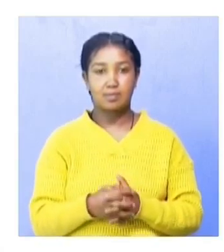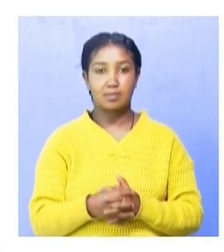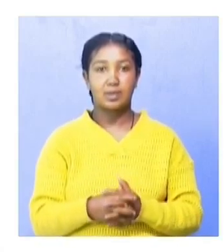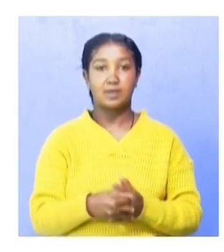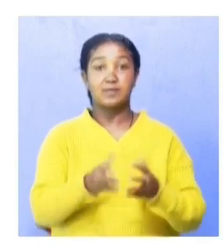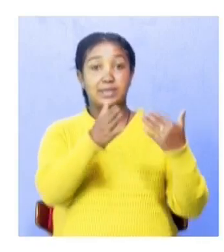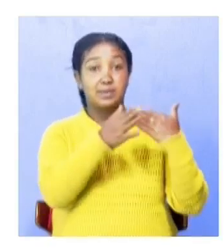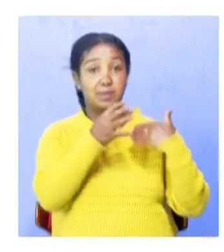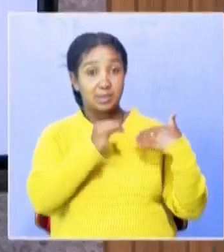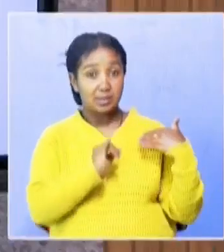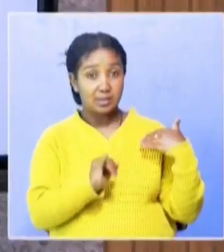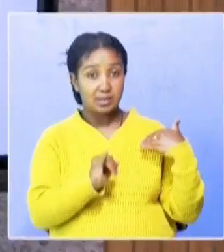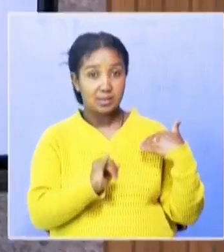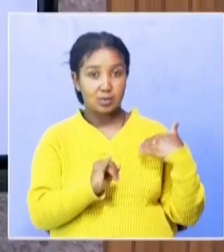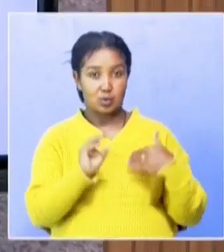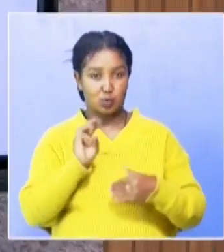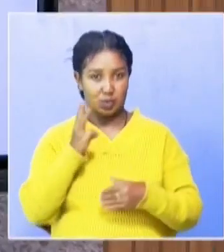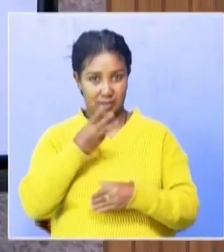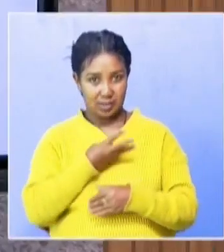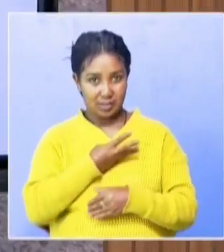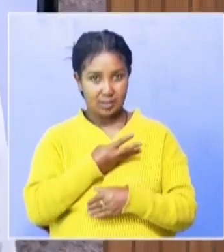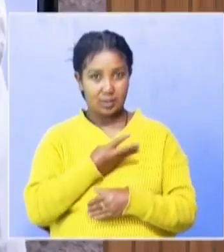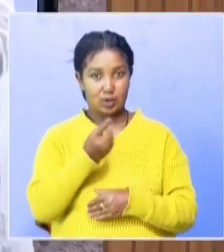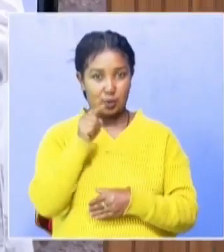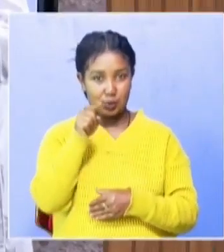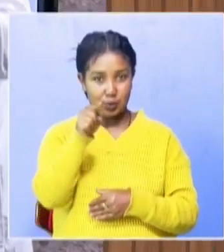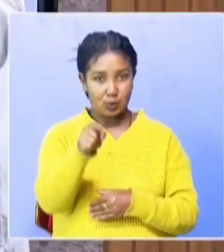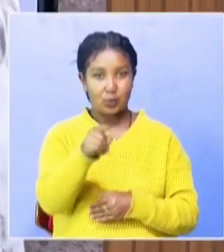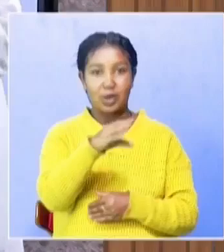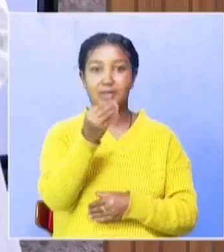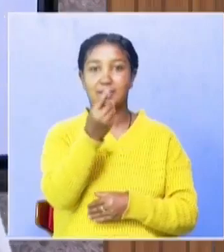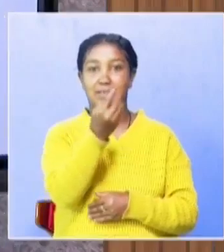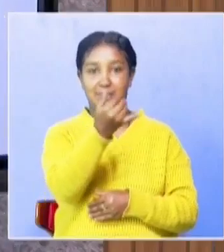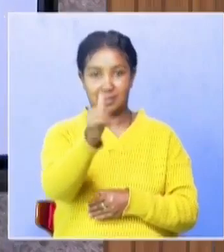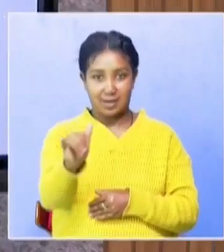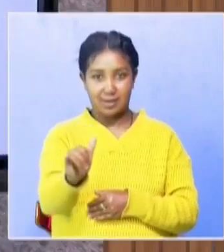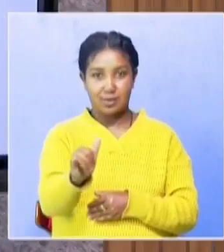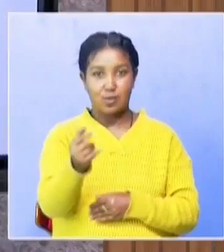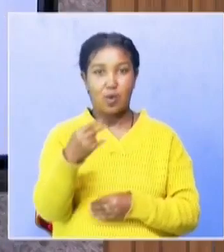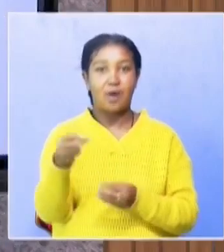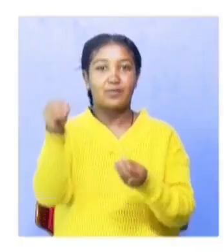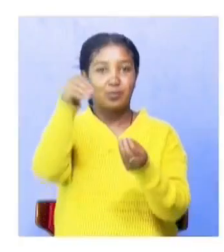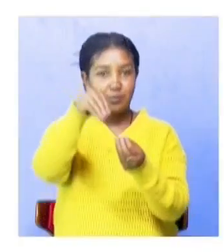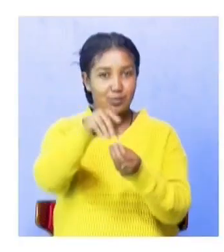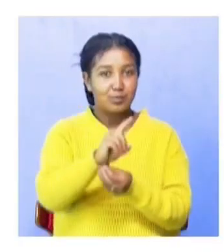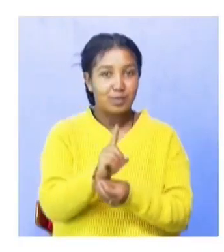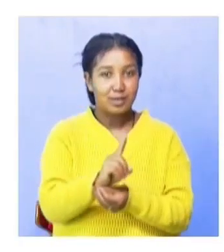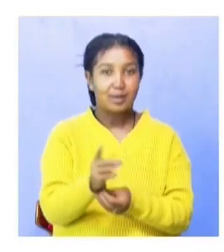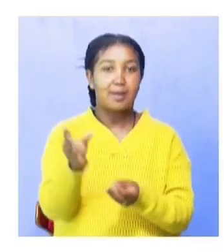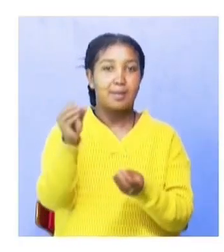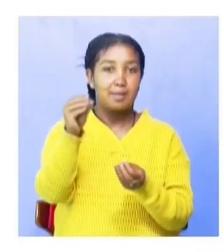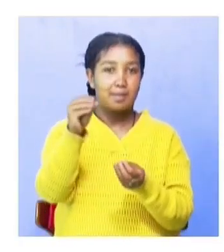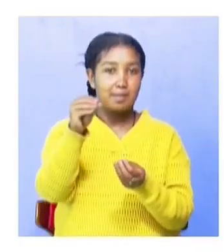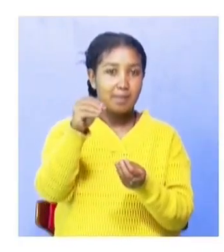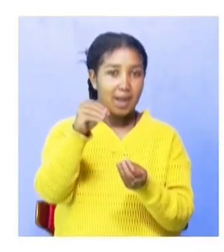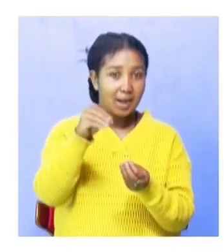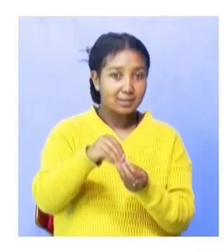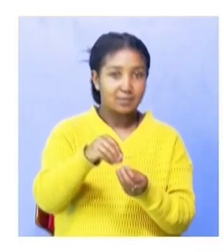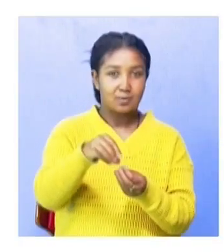If the subject is we, you, and they, we have to put what? Plus